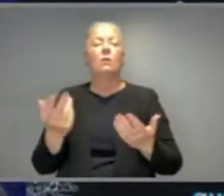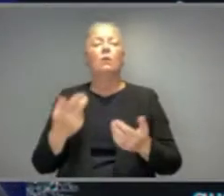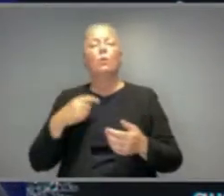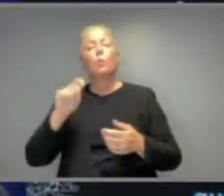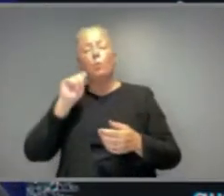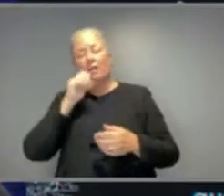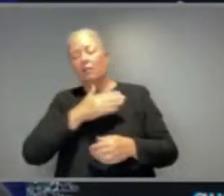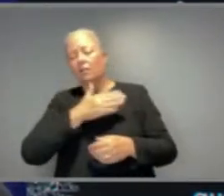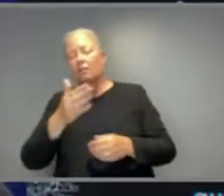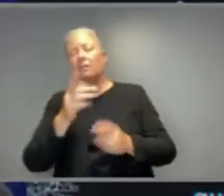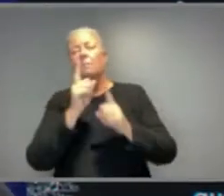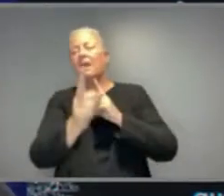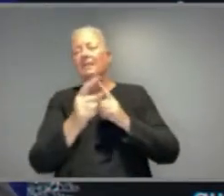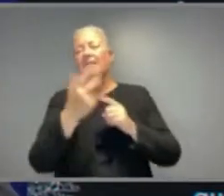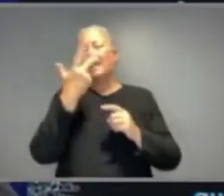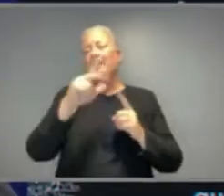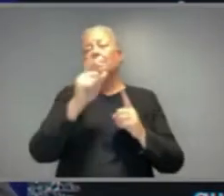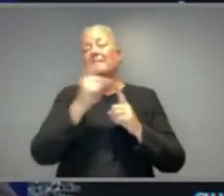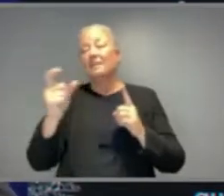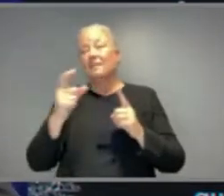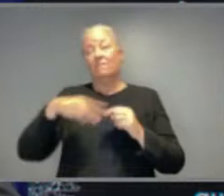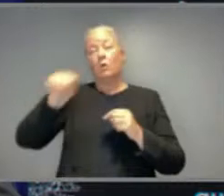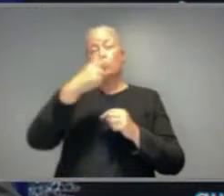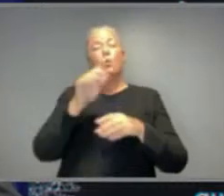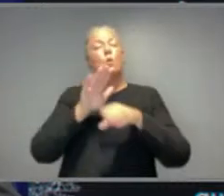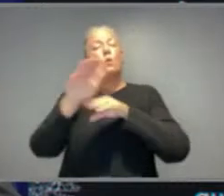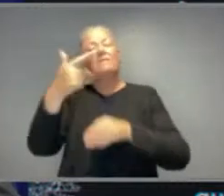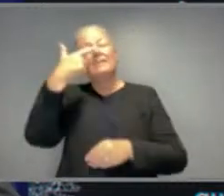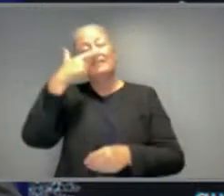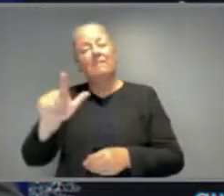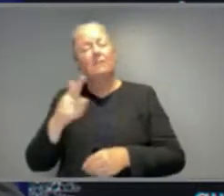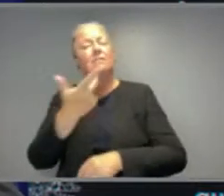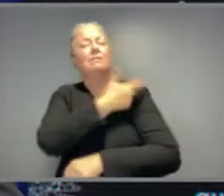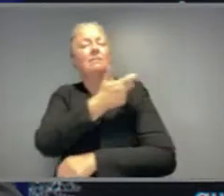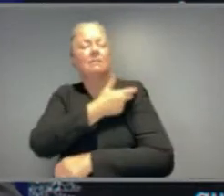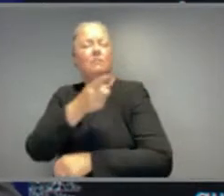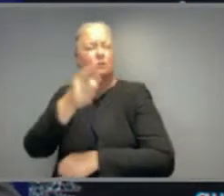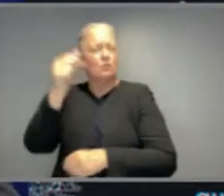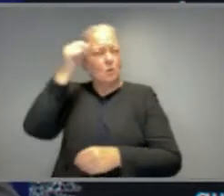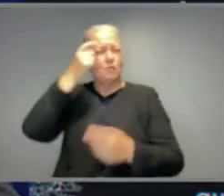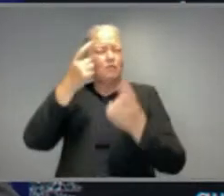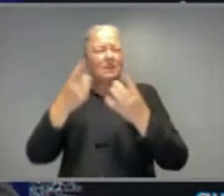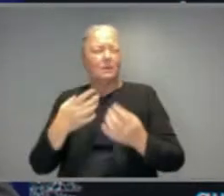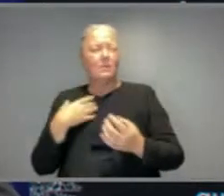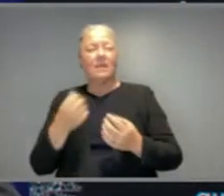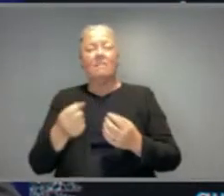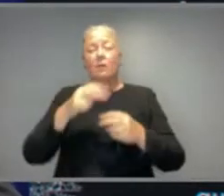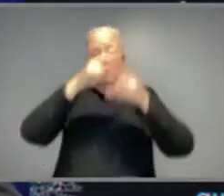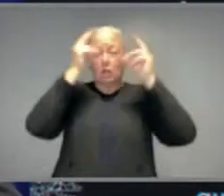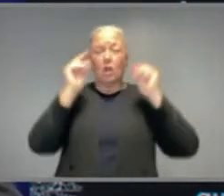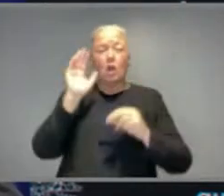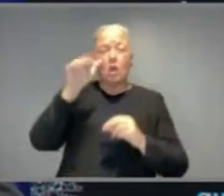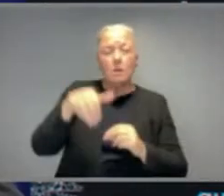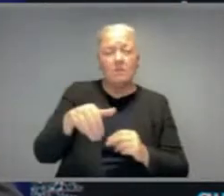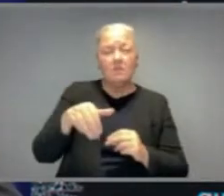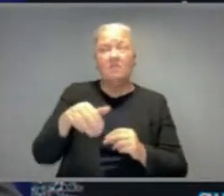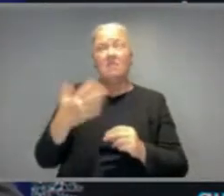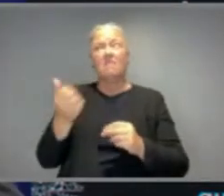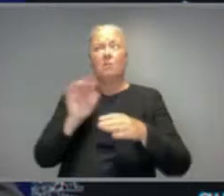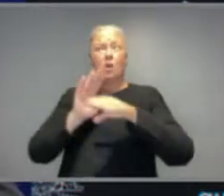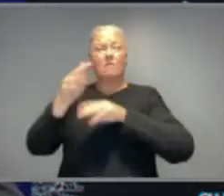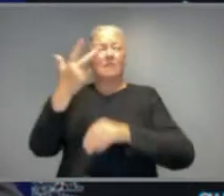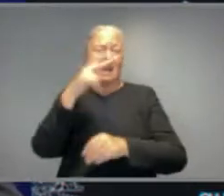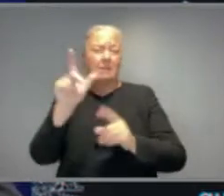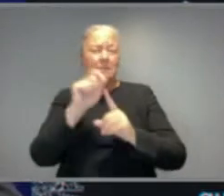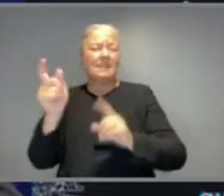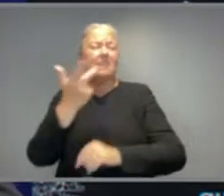for those over the age of 70. You already know that we've got double doses in aged care facilities of over 80%. And as we've seen